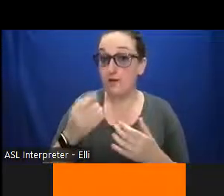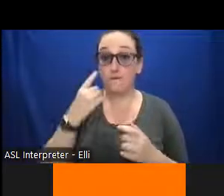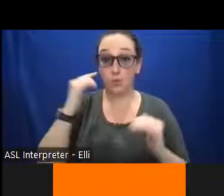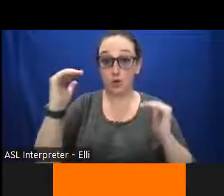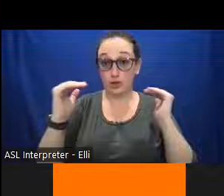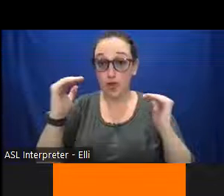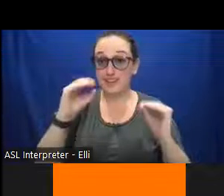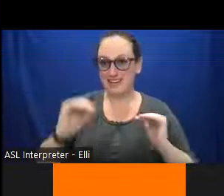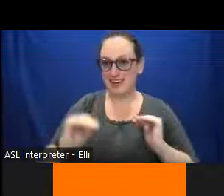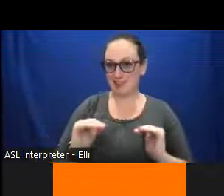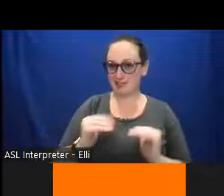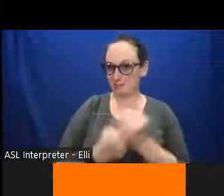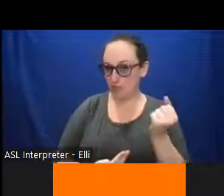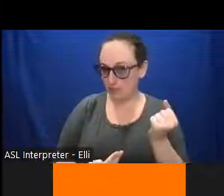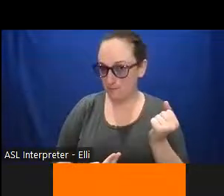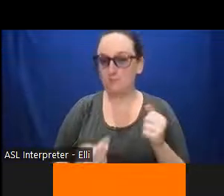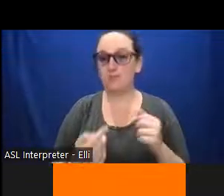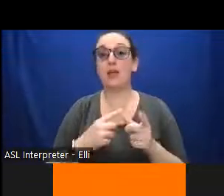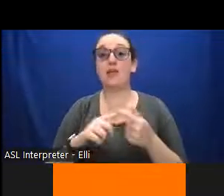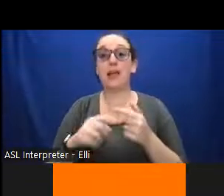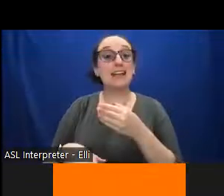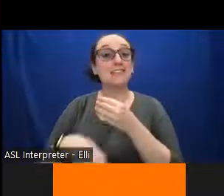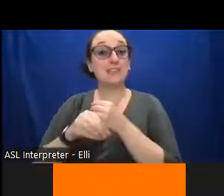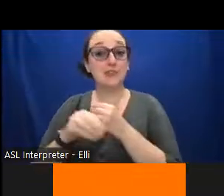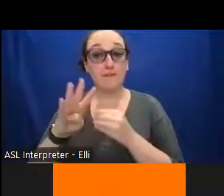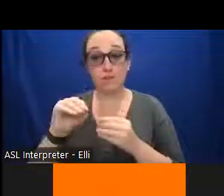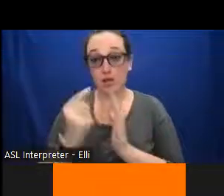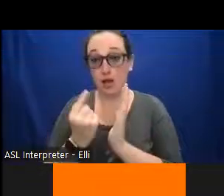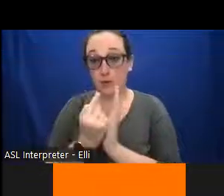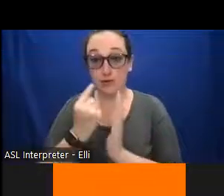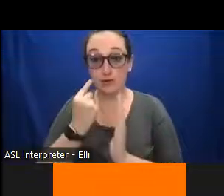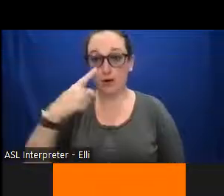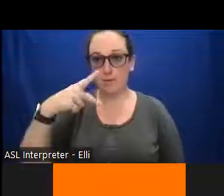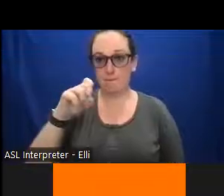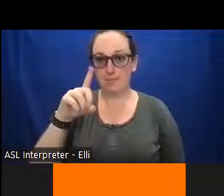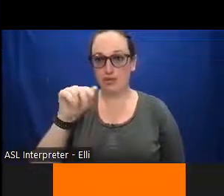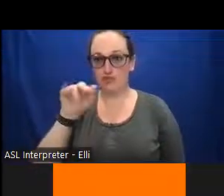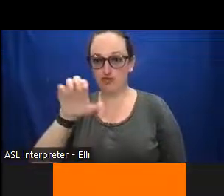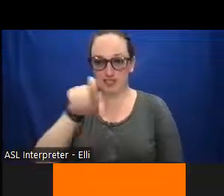adults and adolescents, and then an additional 40-hour course for pediatrics.